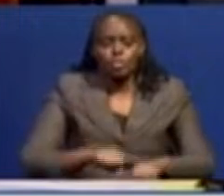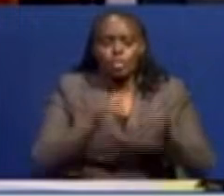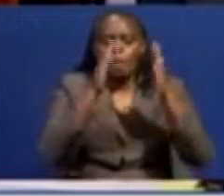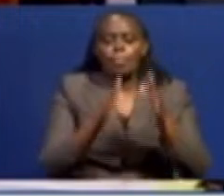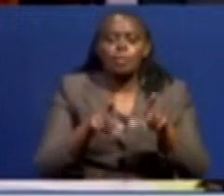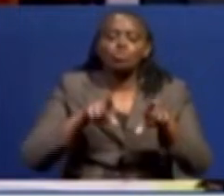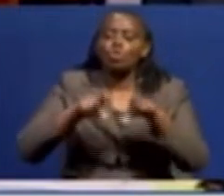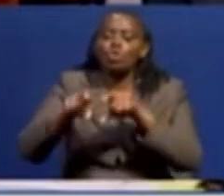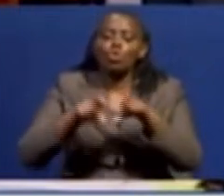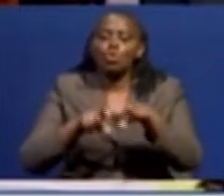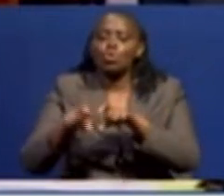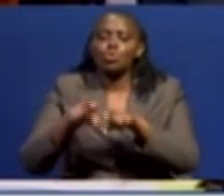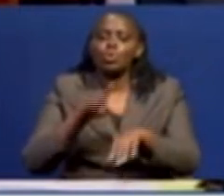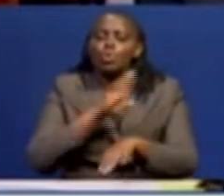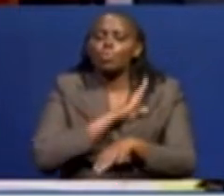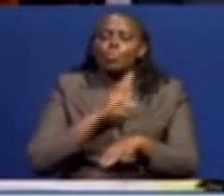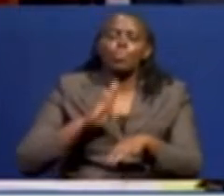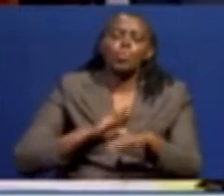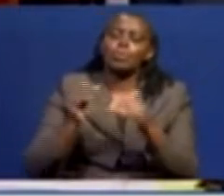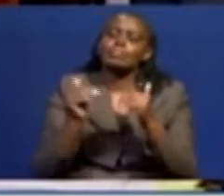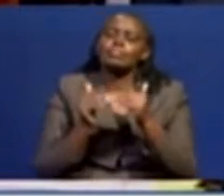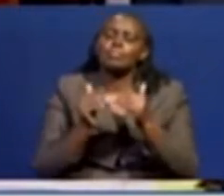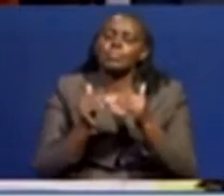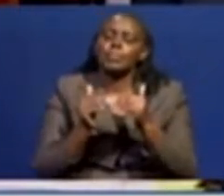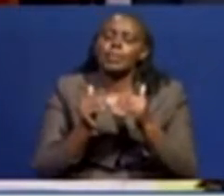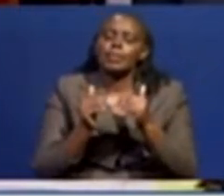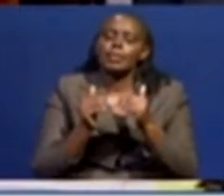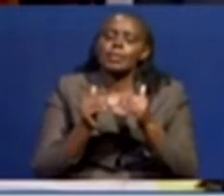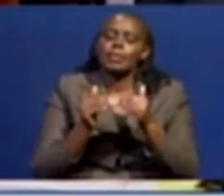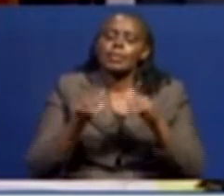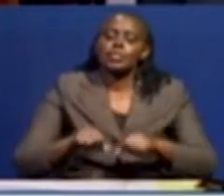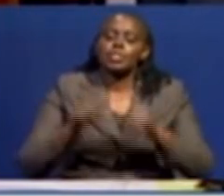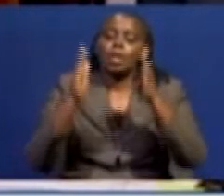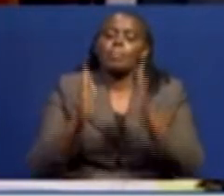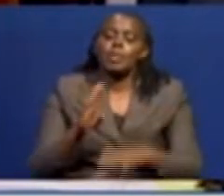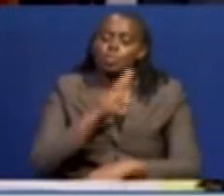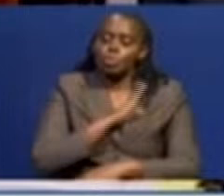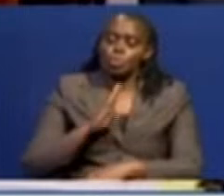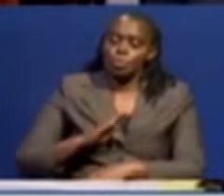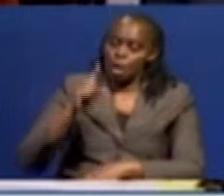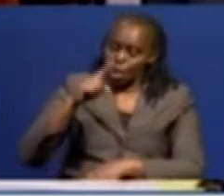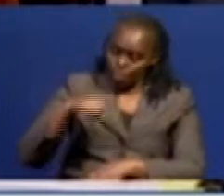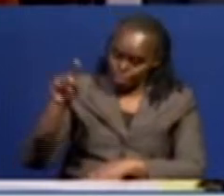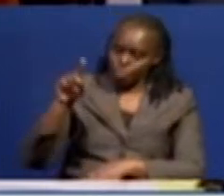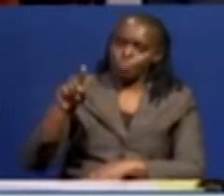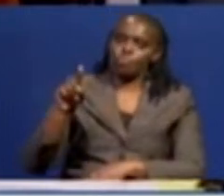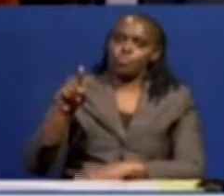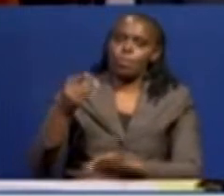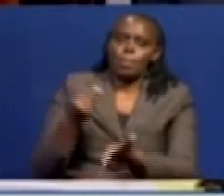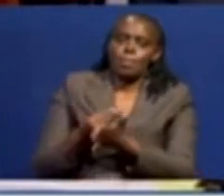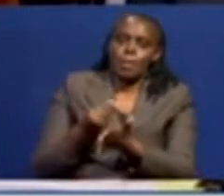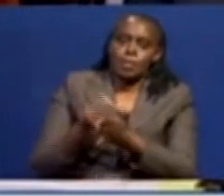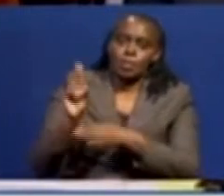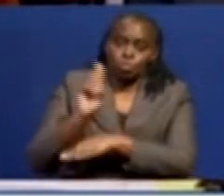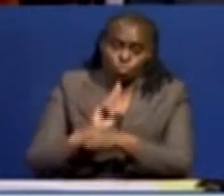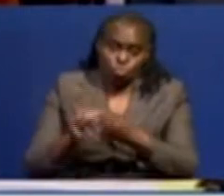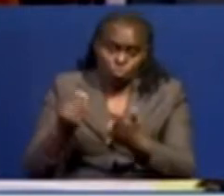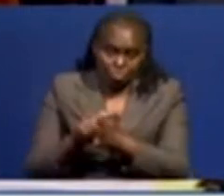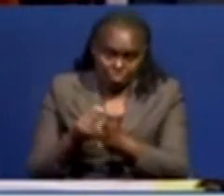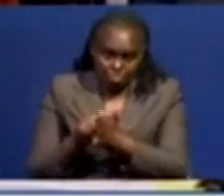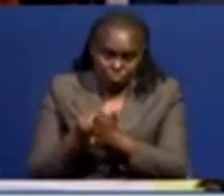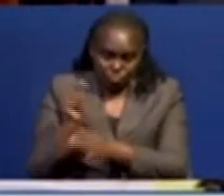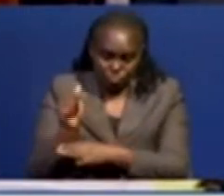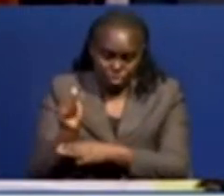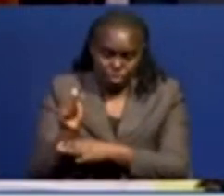who presides over all the board meetings, and it is the board that approves expenditures